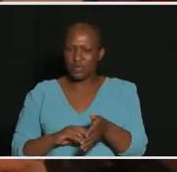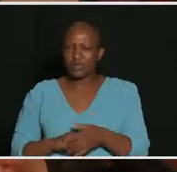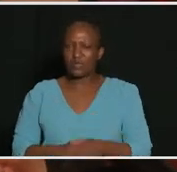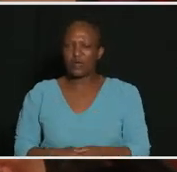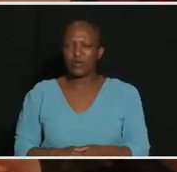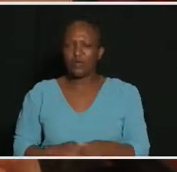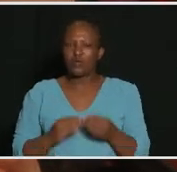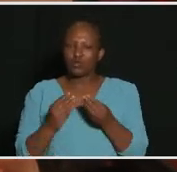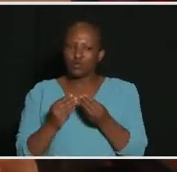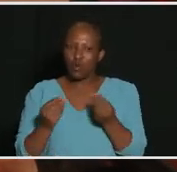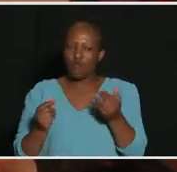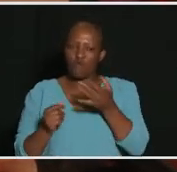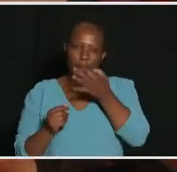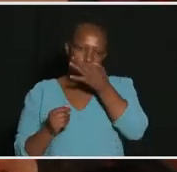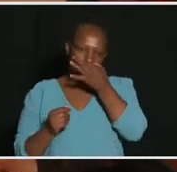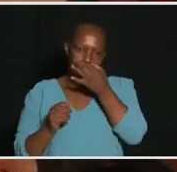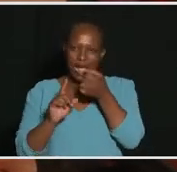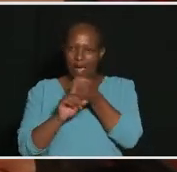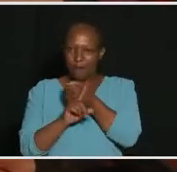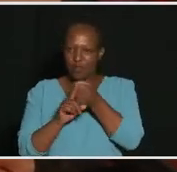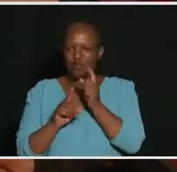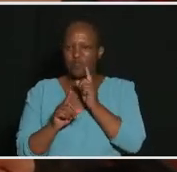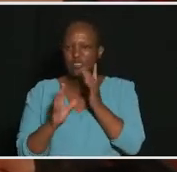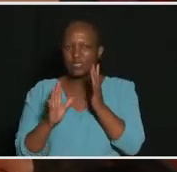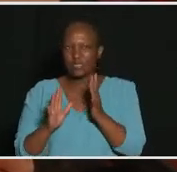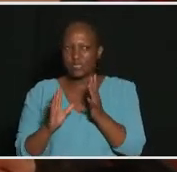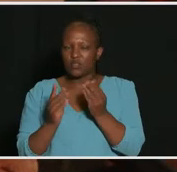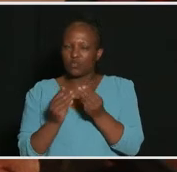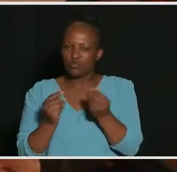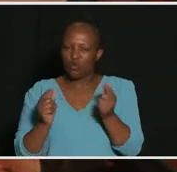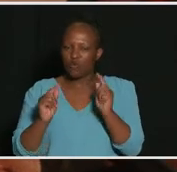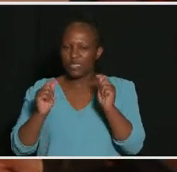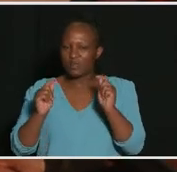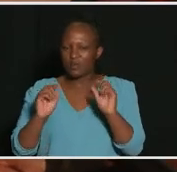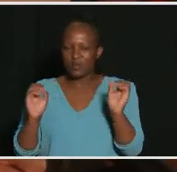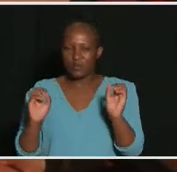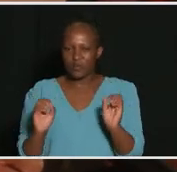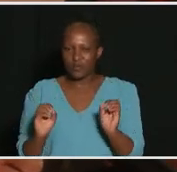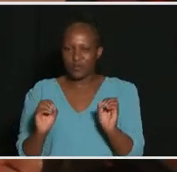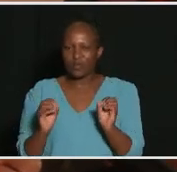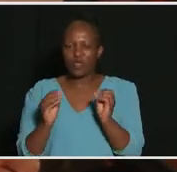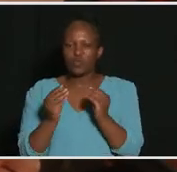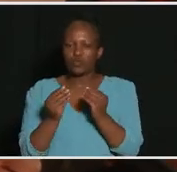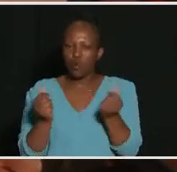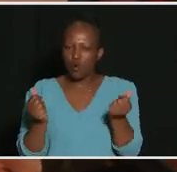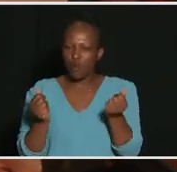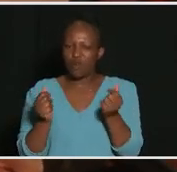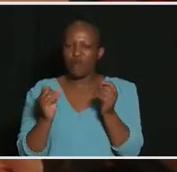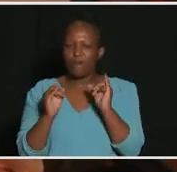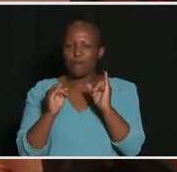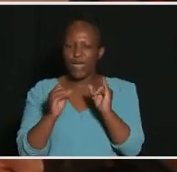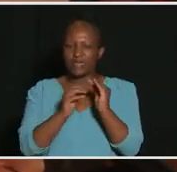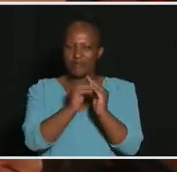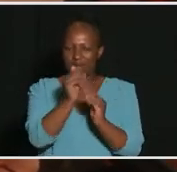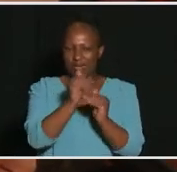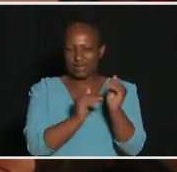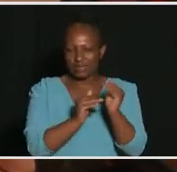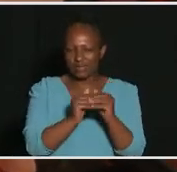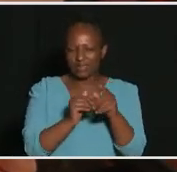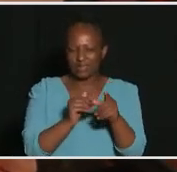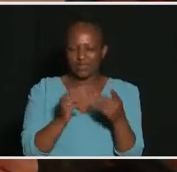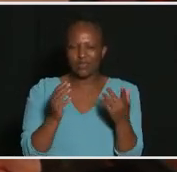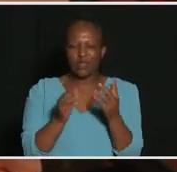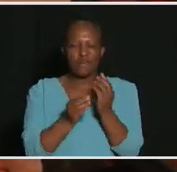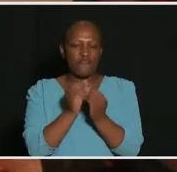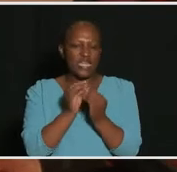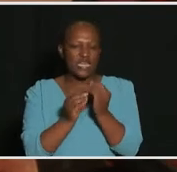it will not solve bullying or abuse from Educators it will not solve transport issues it will not solve bad infrastructure it doesn't